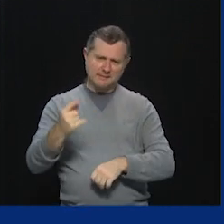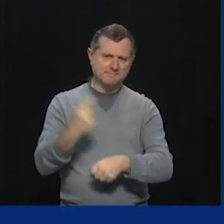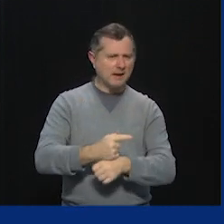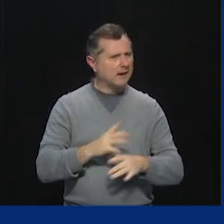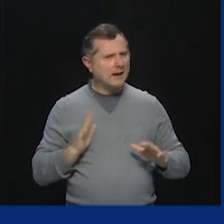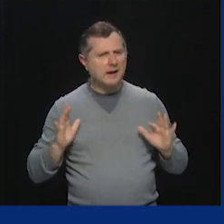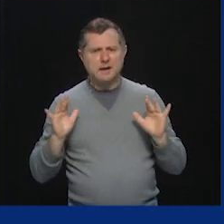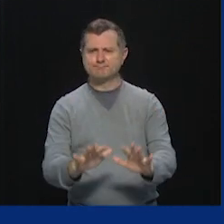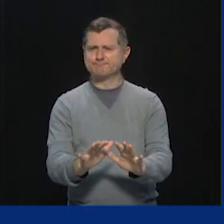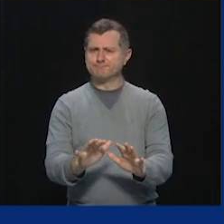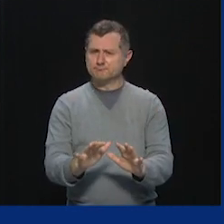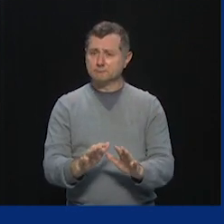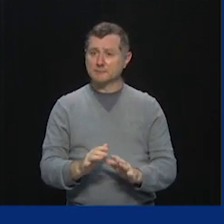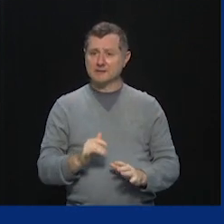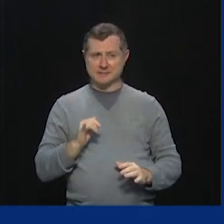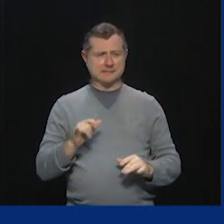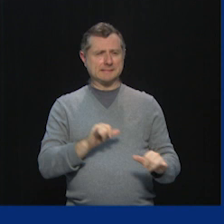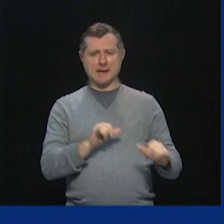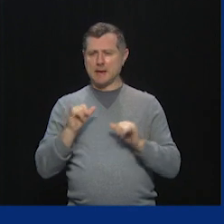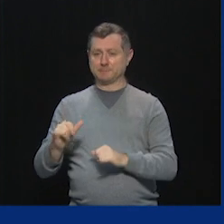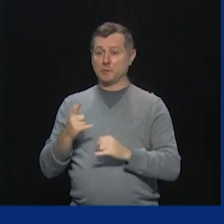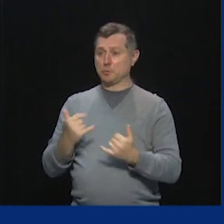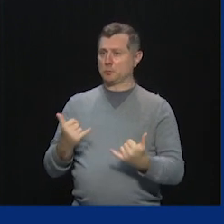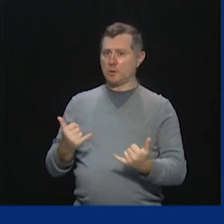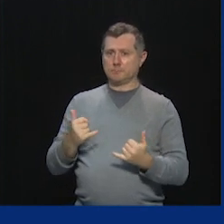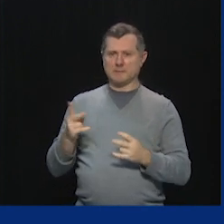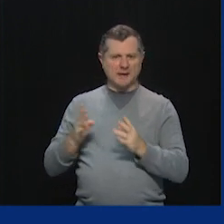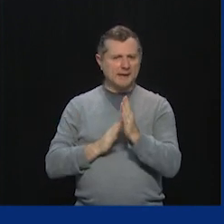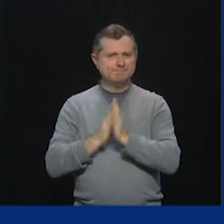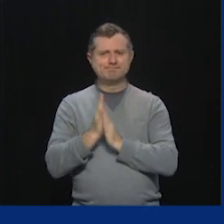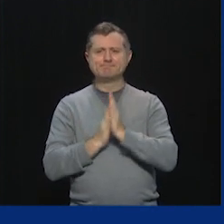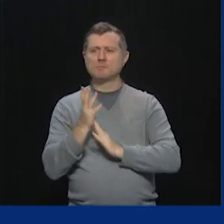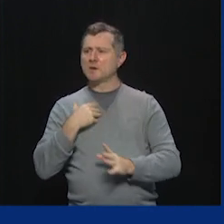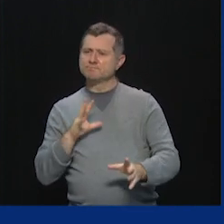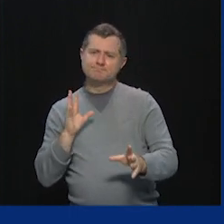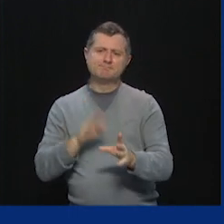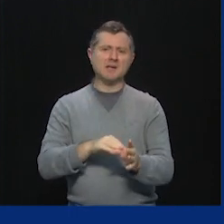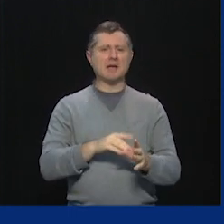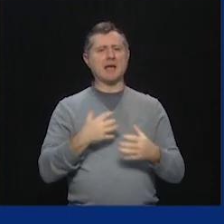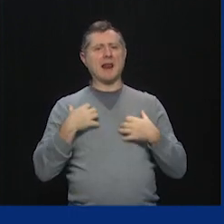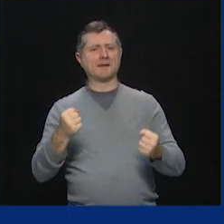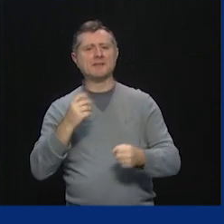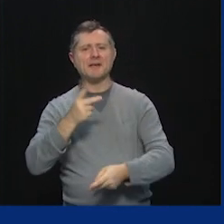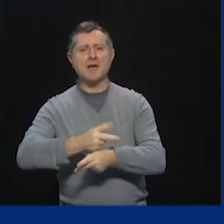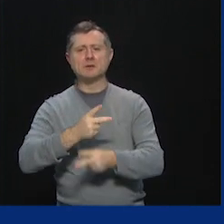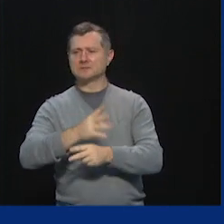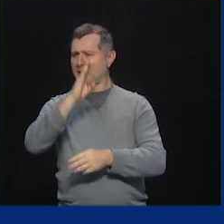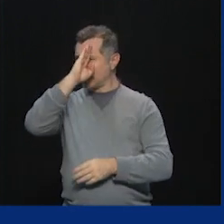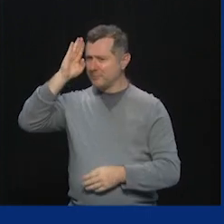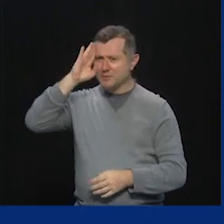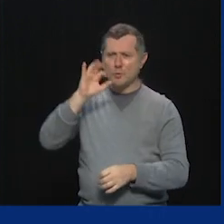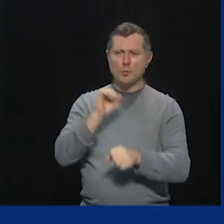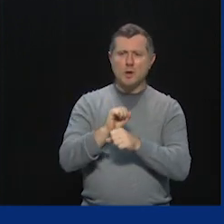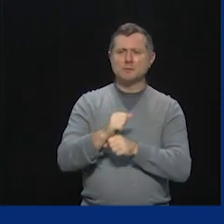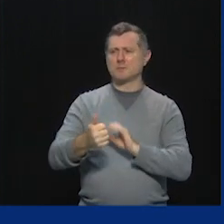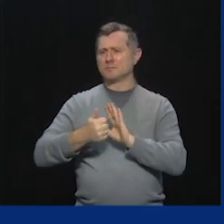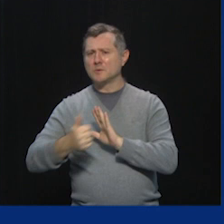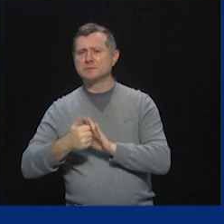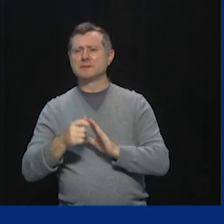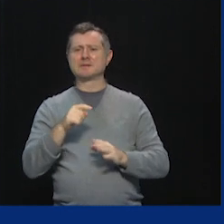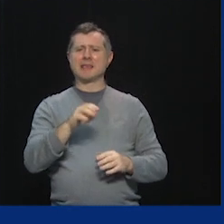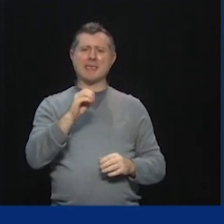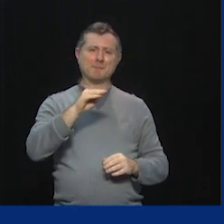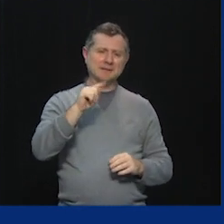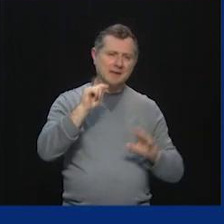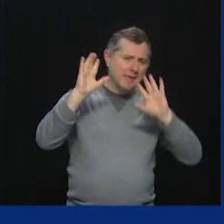Similarly, I think there's a lot of people who are now inspired to go into the health services, healthcare, hospital workers, transport, EMTs. But the problem